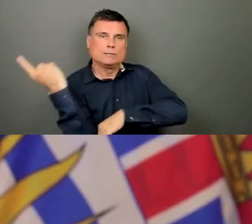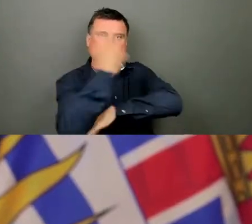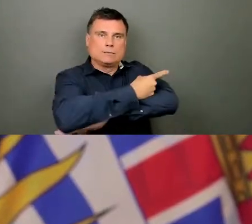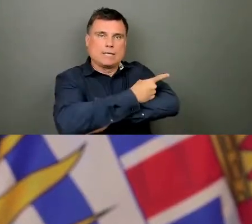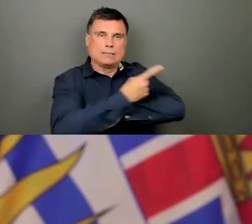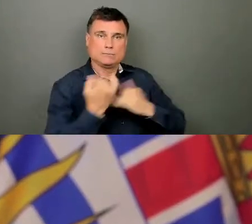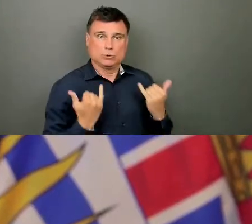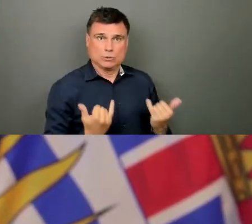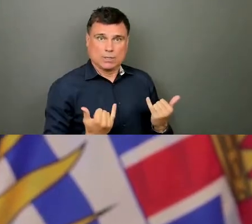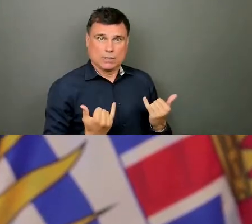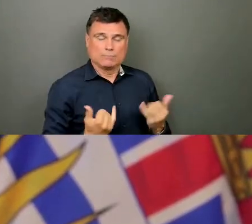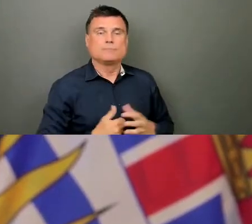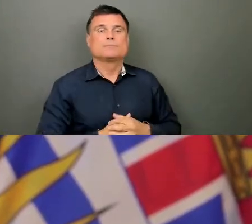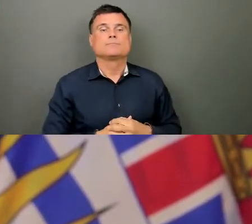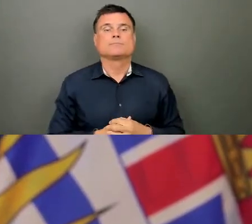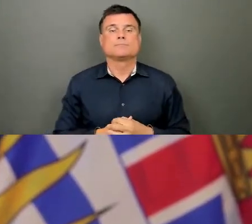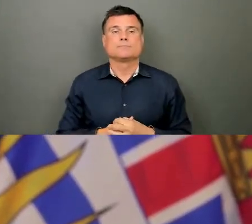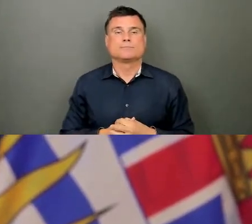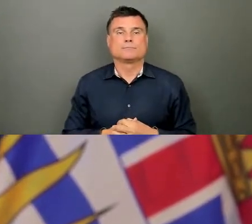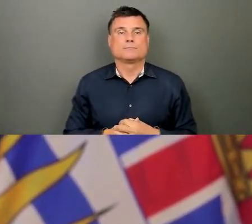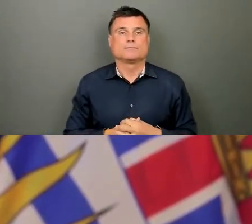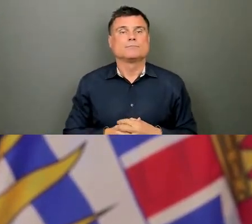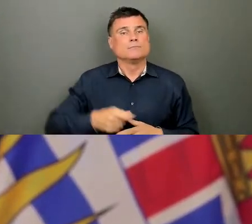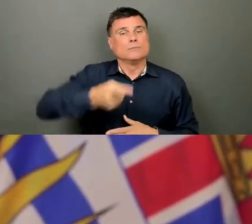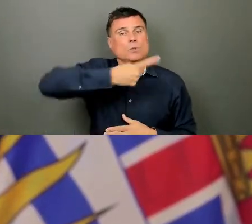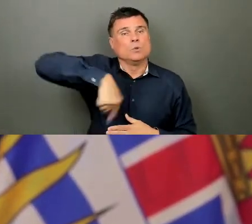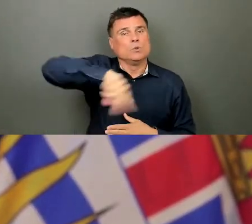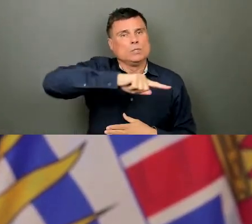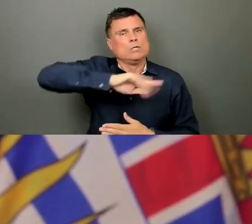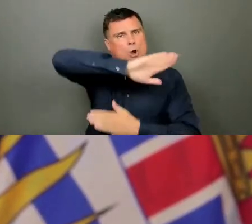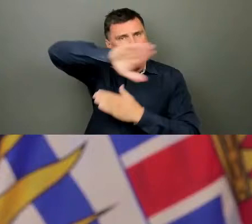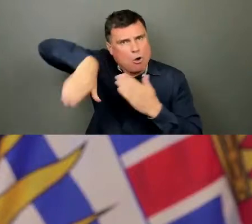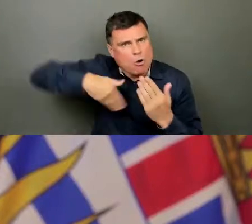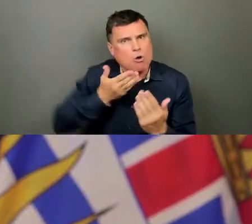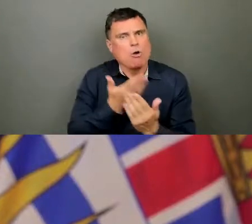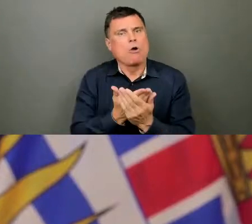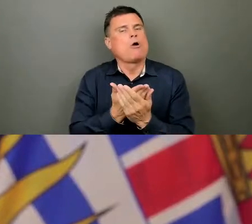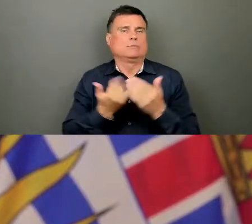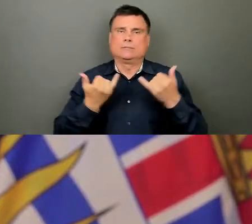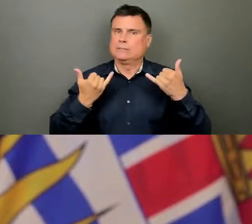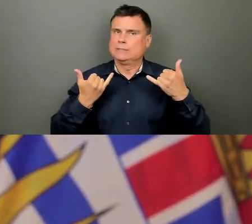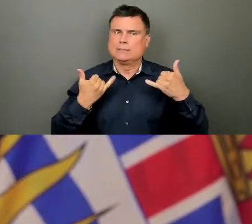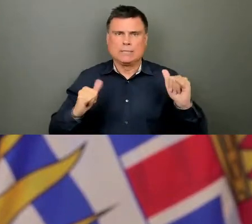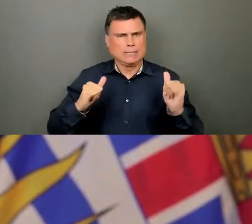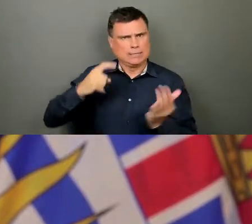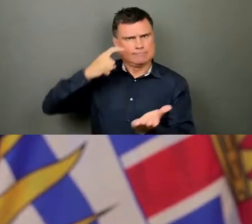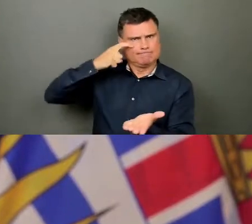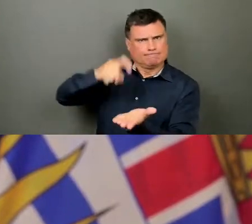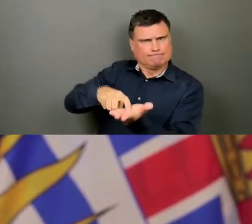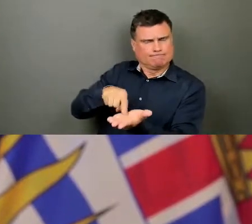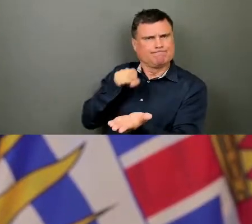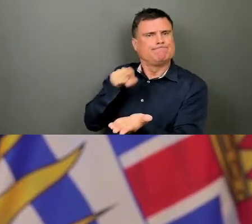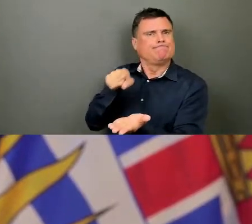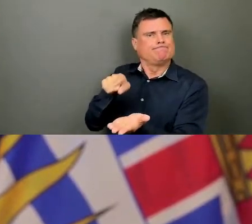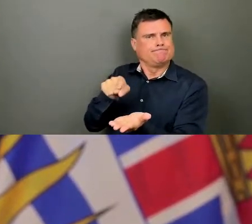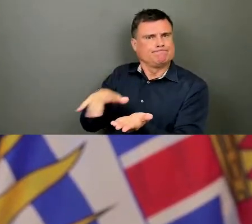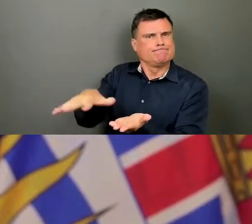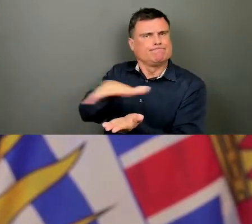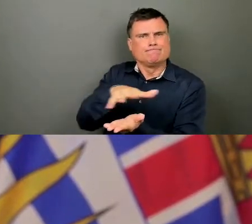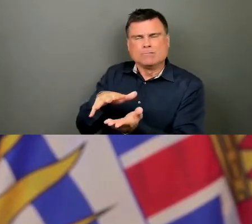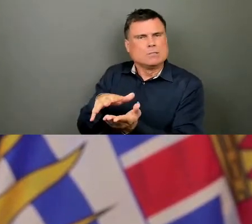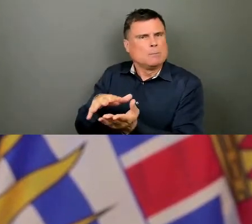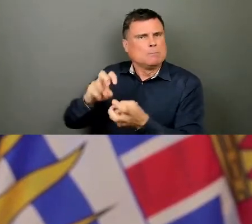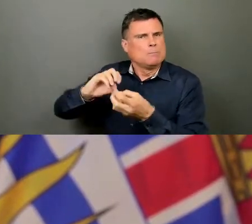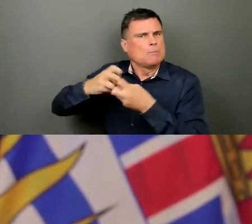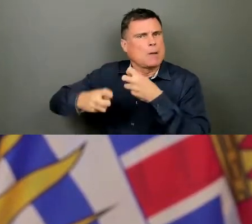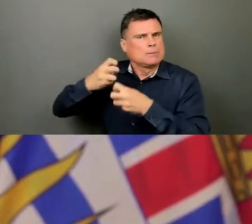go unnoticed to all of us that this is an ongoing crisis that I have been involved in